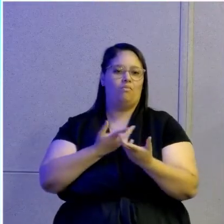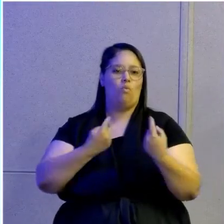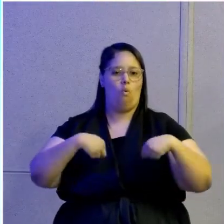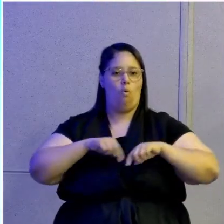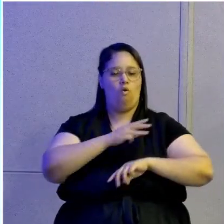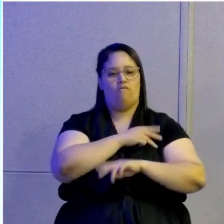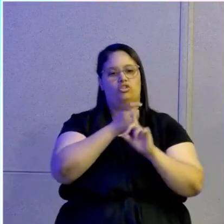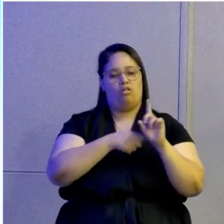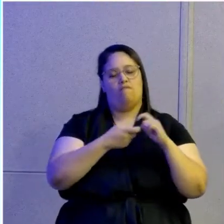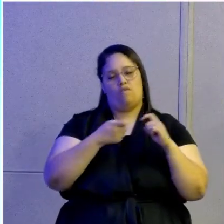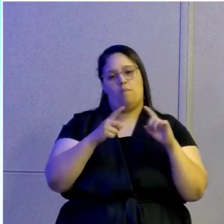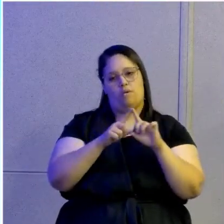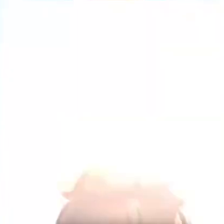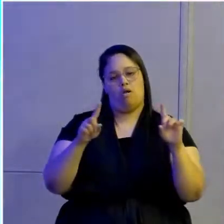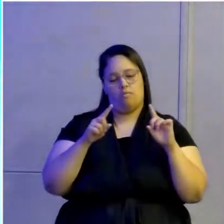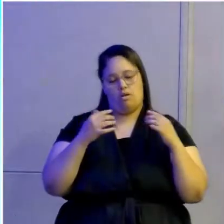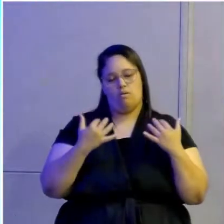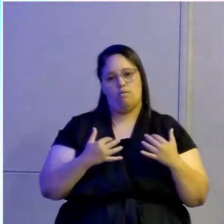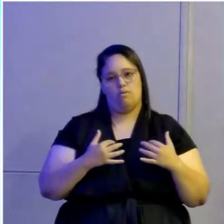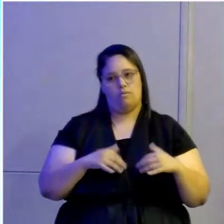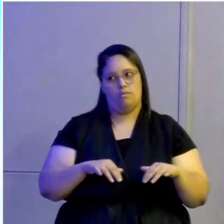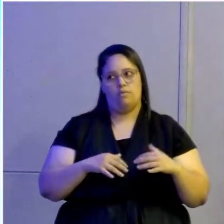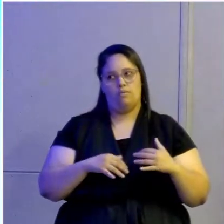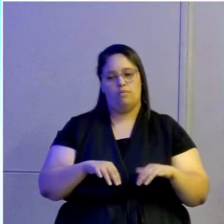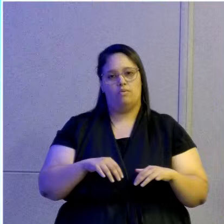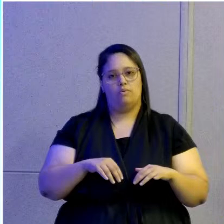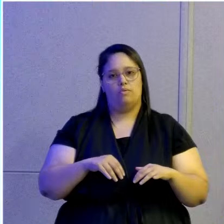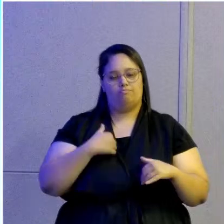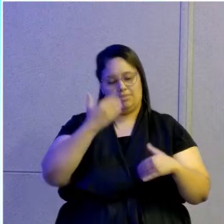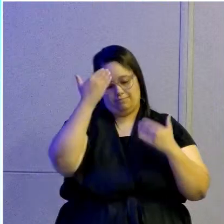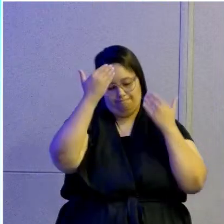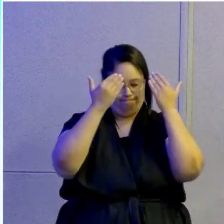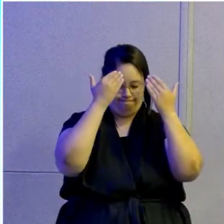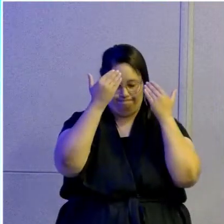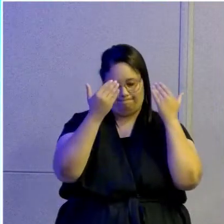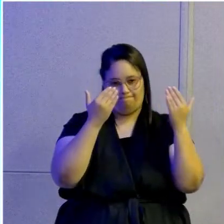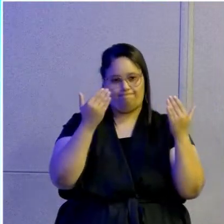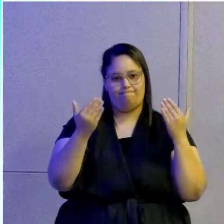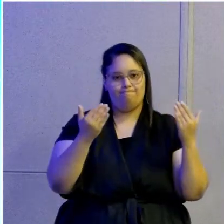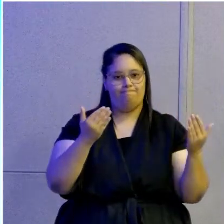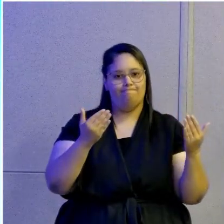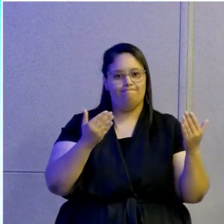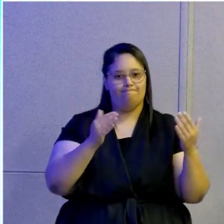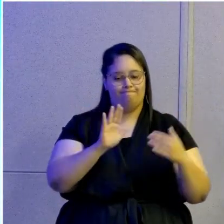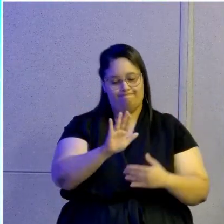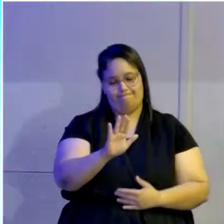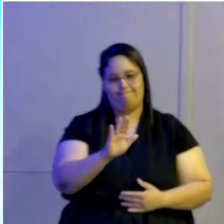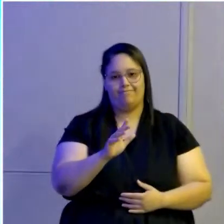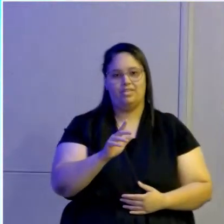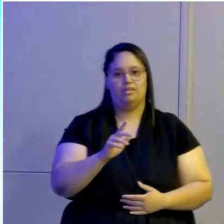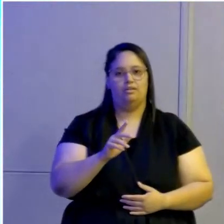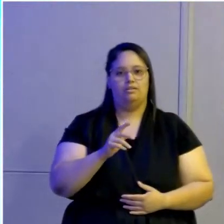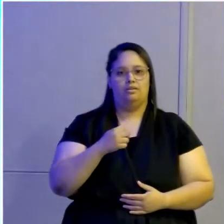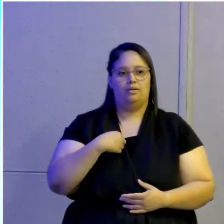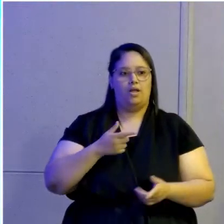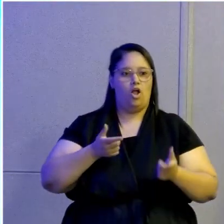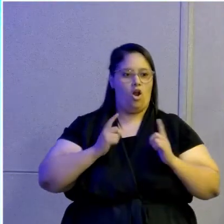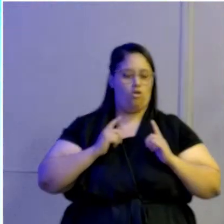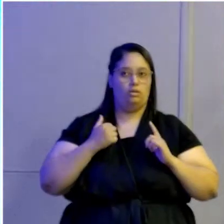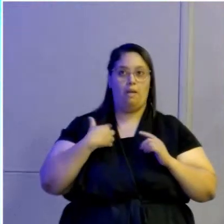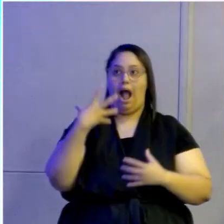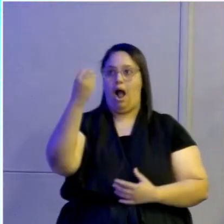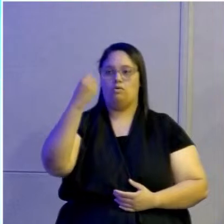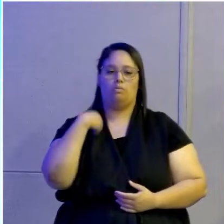officials from the department, really, I really greet you. Let me not be as if when I'm all out there, I do